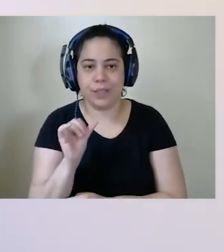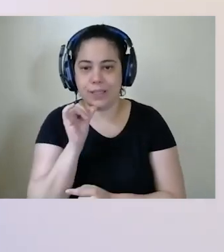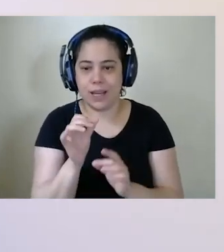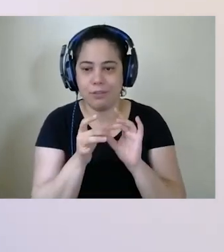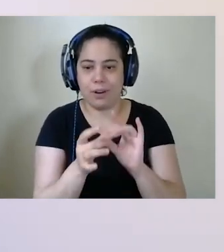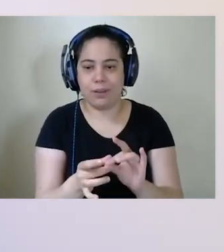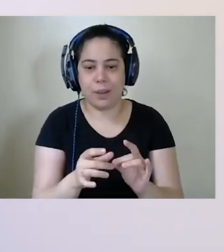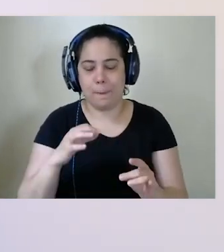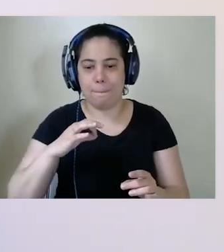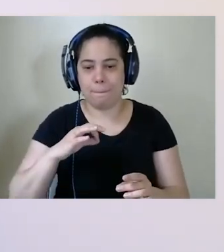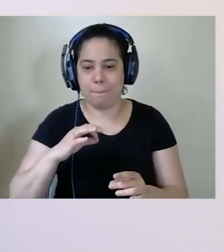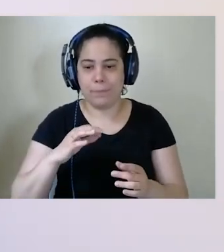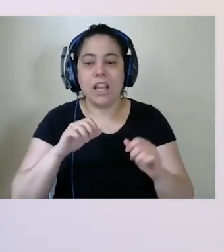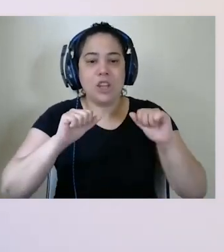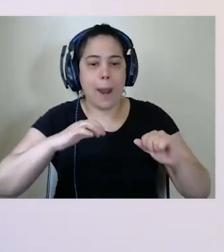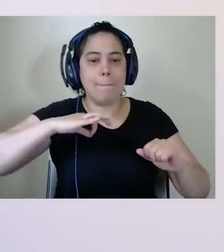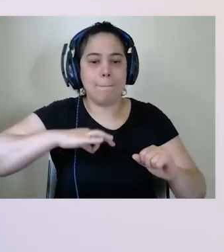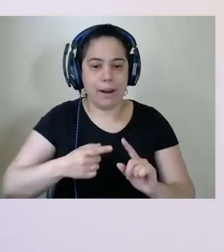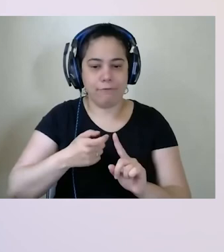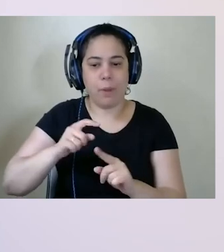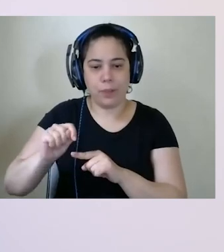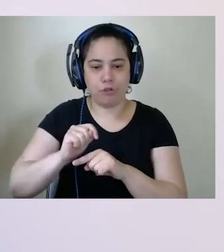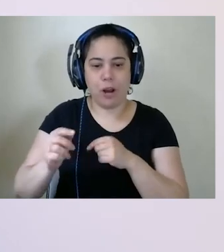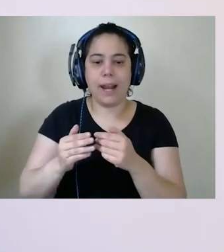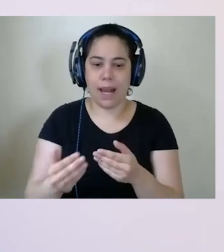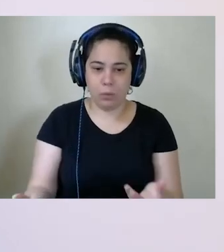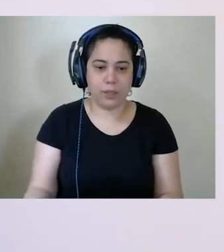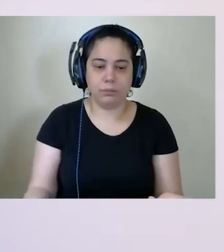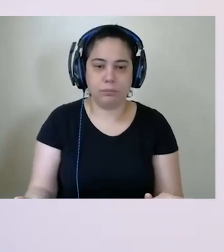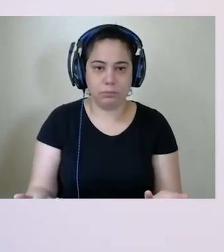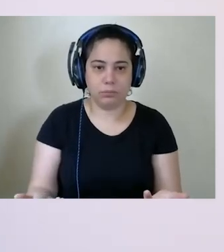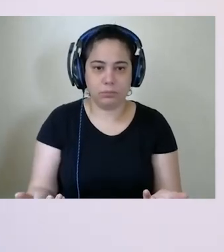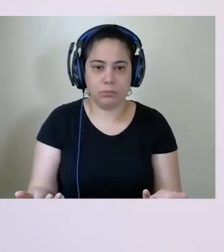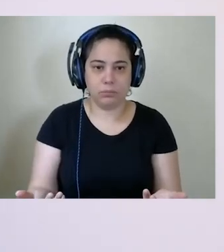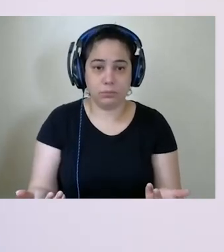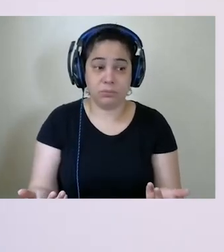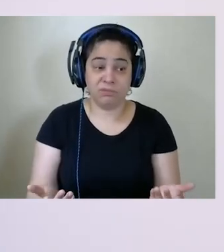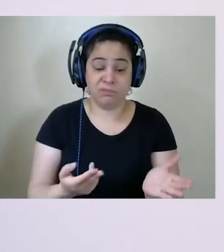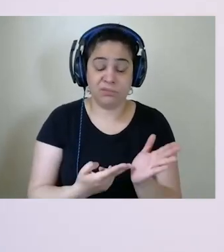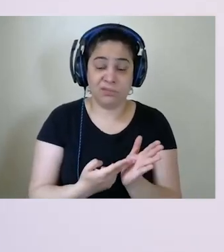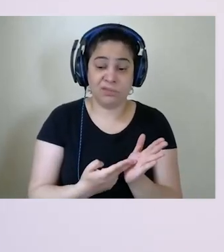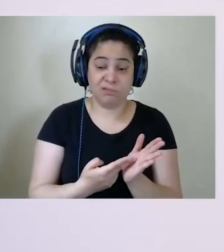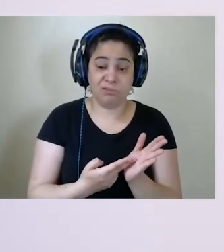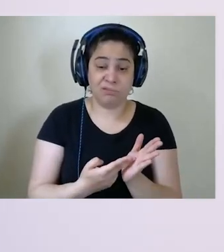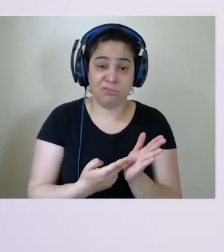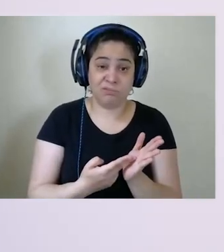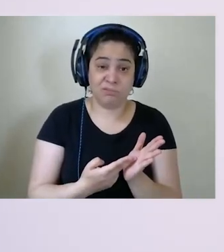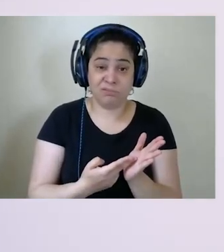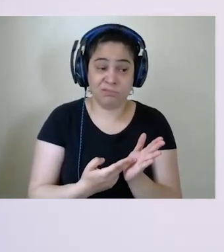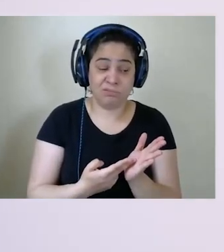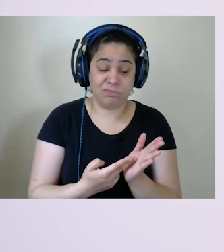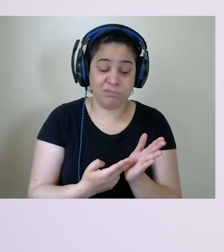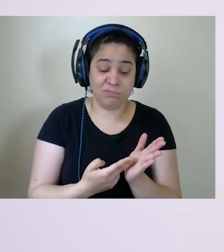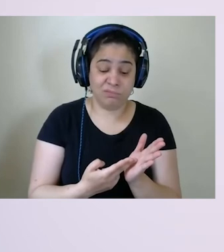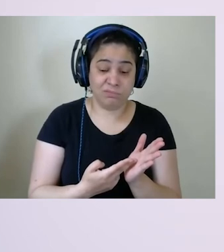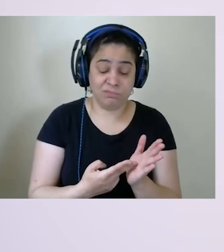training. I think you can benefit from training. I think there's even reason to to think, if not, we have no proof of this, but